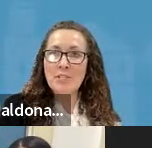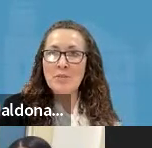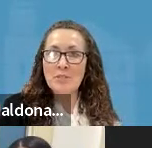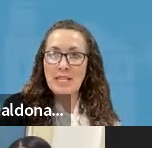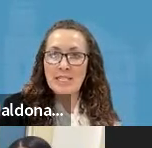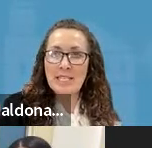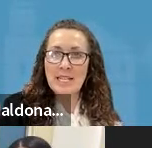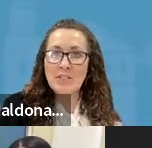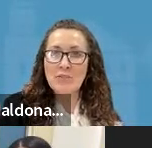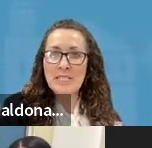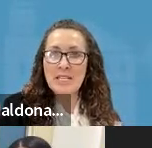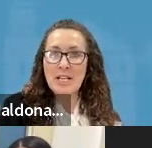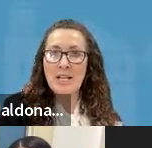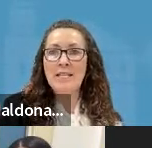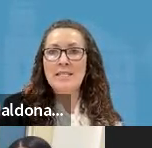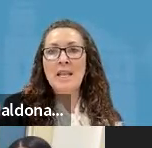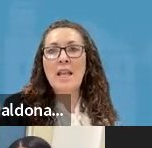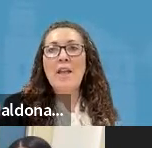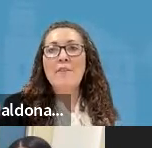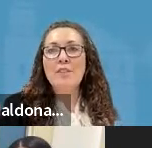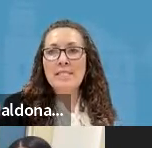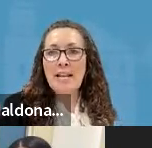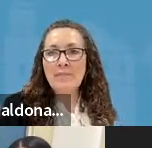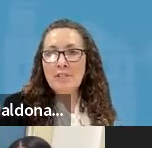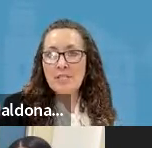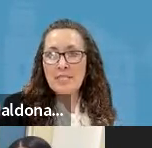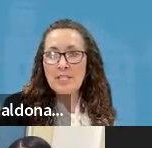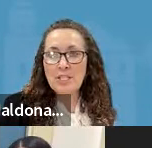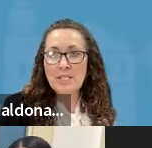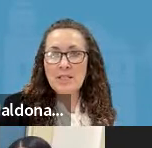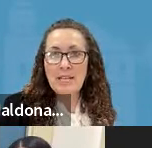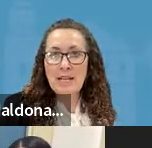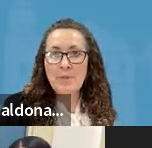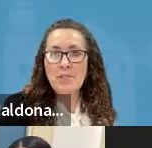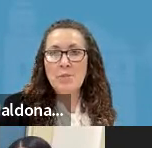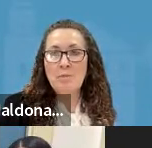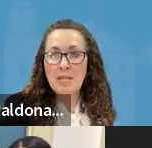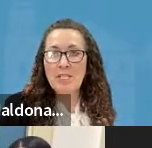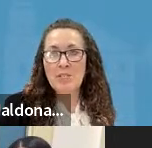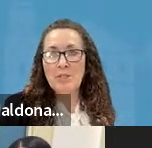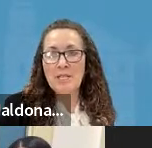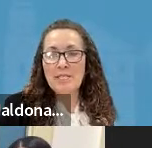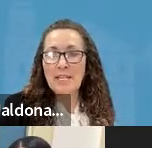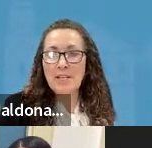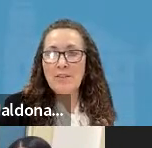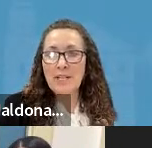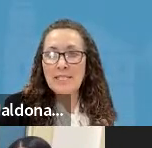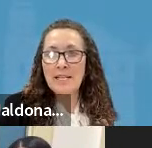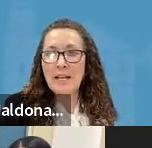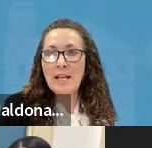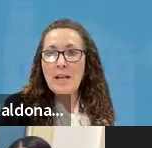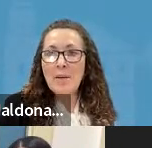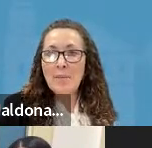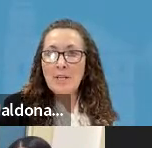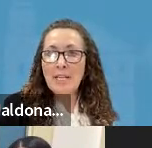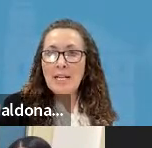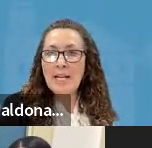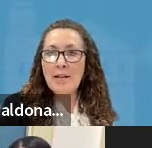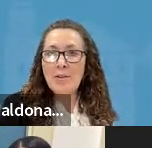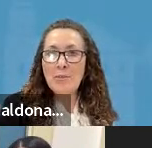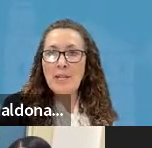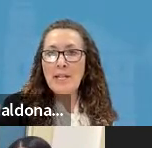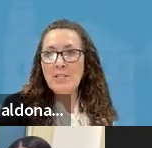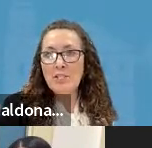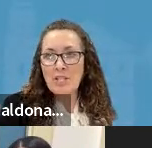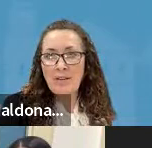a person who does. They are trusted colleagues for staff and trusted adults on campus to many students. Thank you, Vanessa,